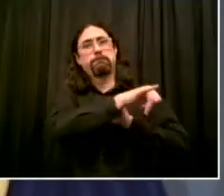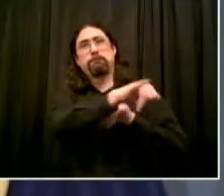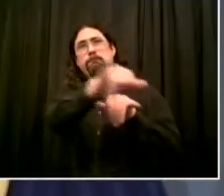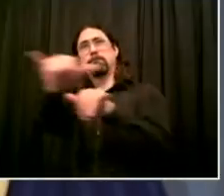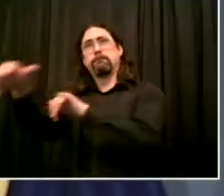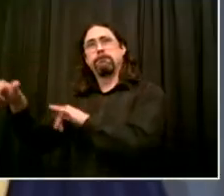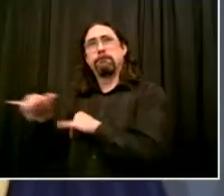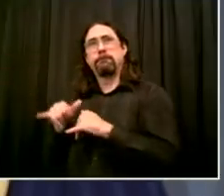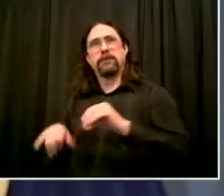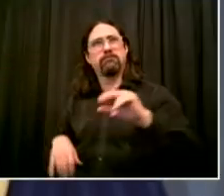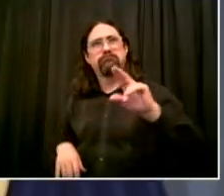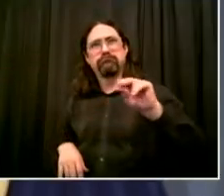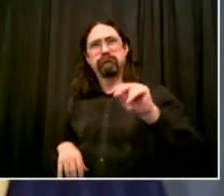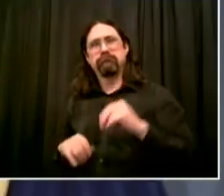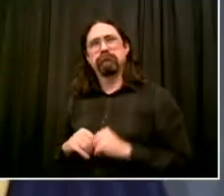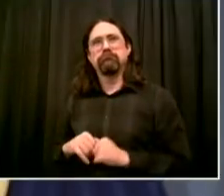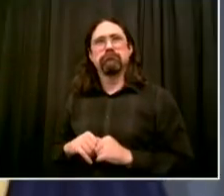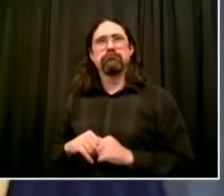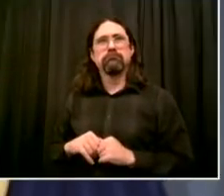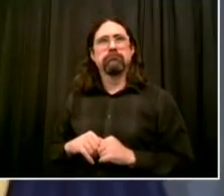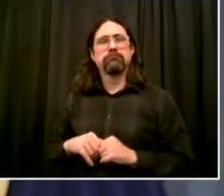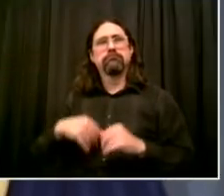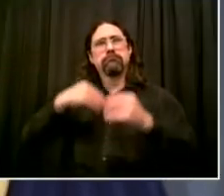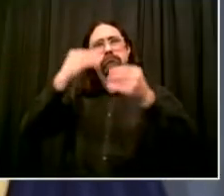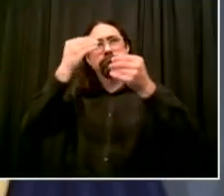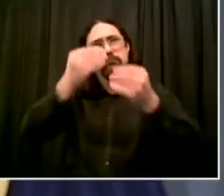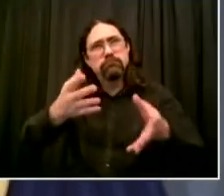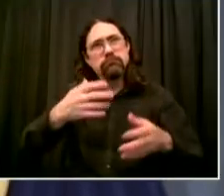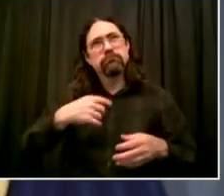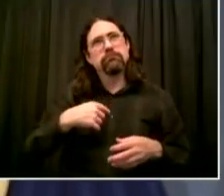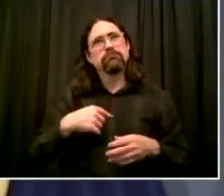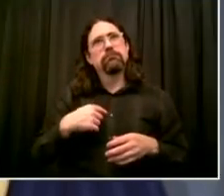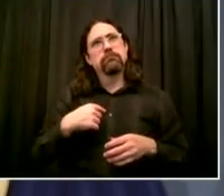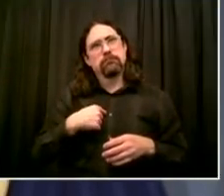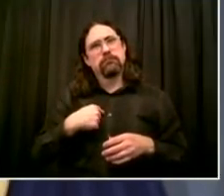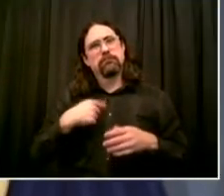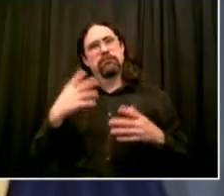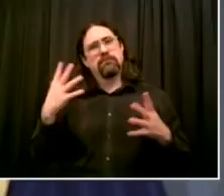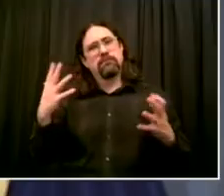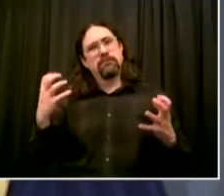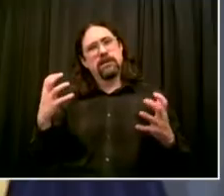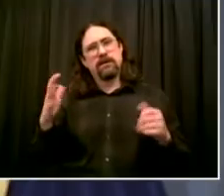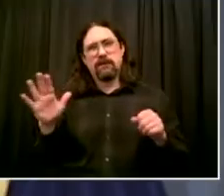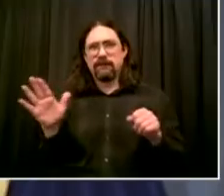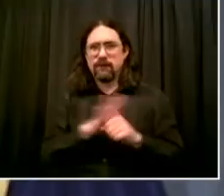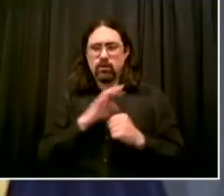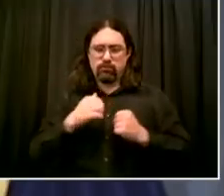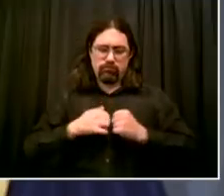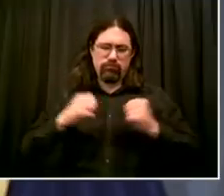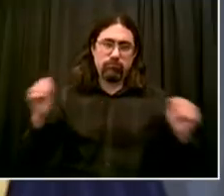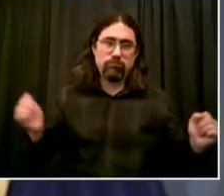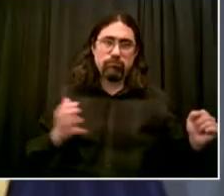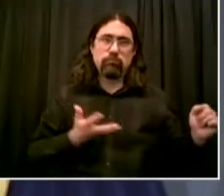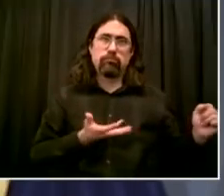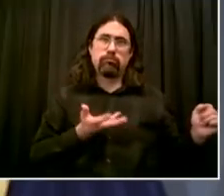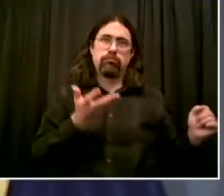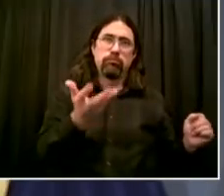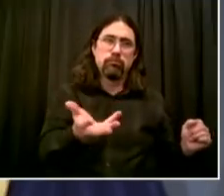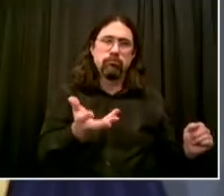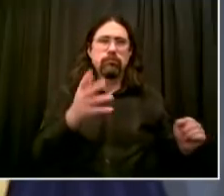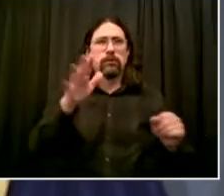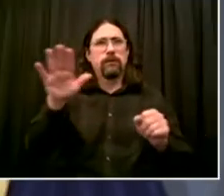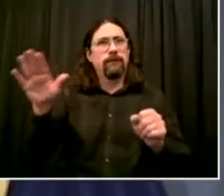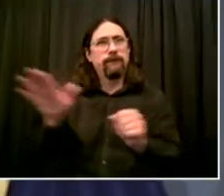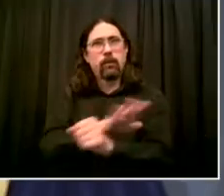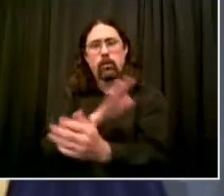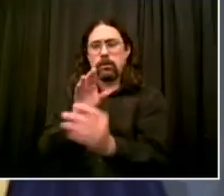think the goal here is that all existing personnel actions be put out publicly. But again, I'll have a lot